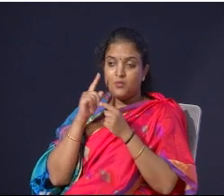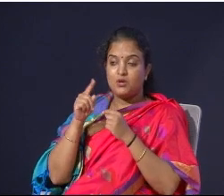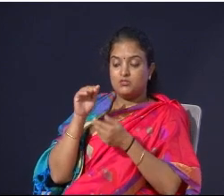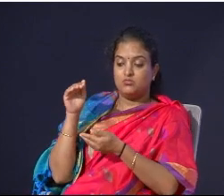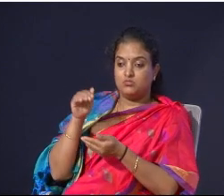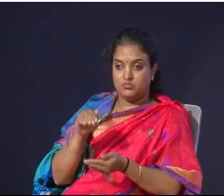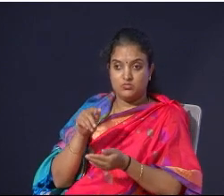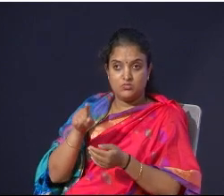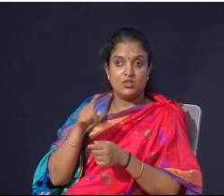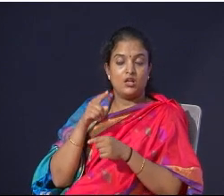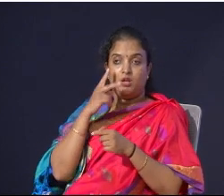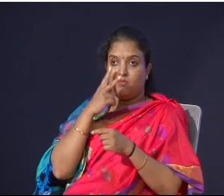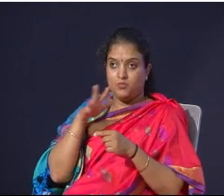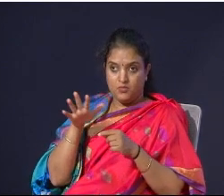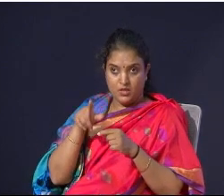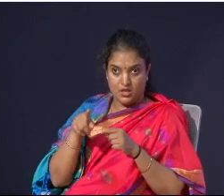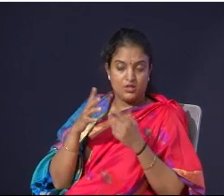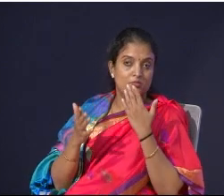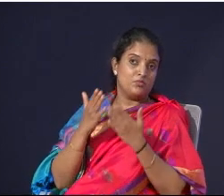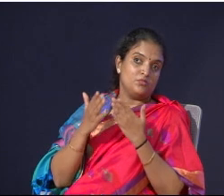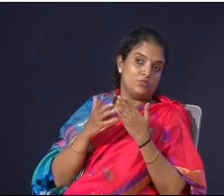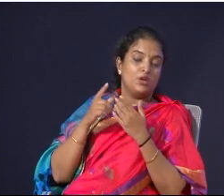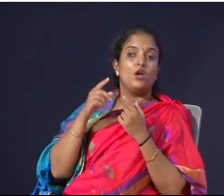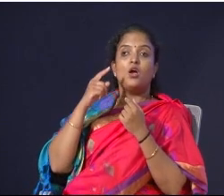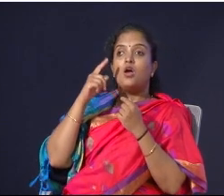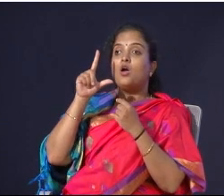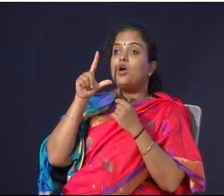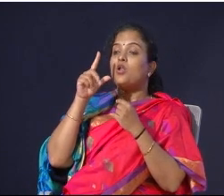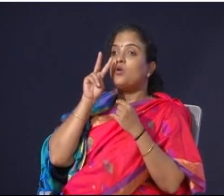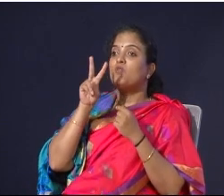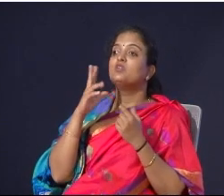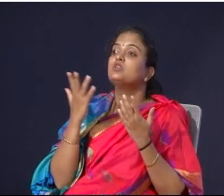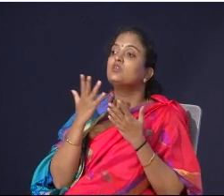born blind or has low vision has to be taught how to use his vision.